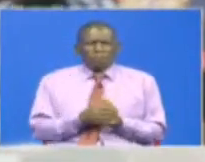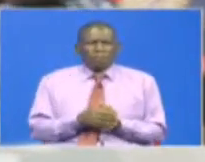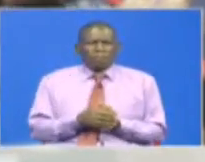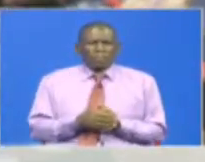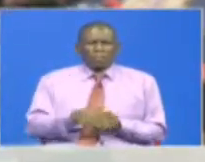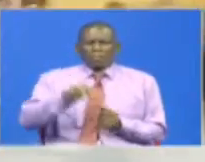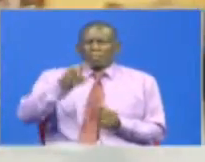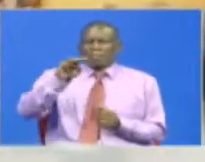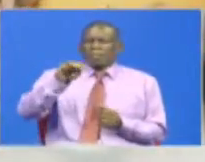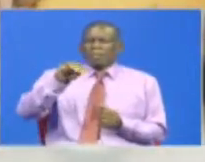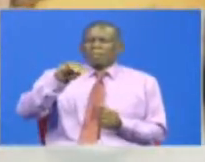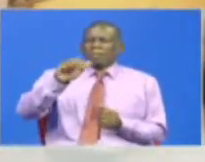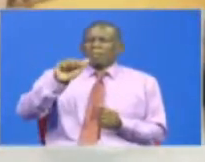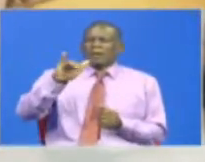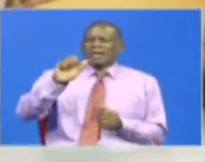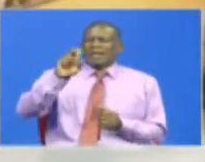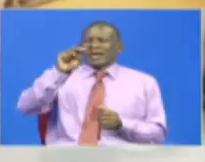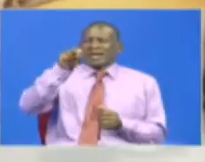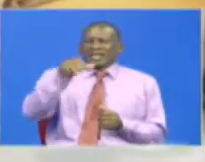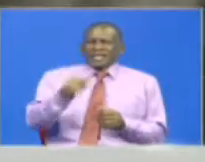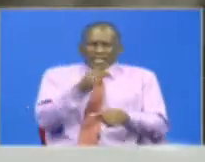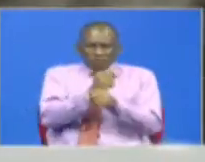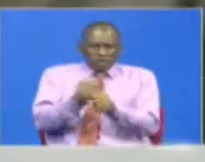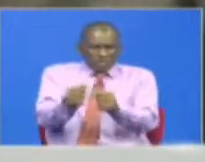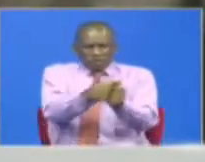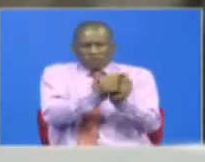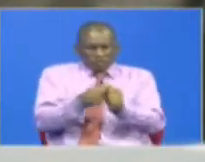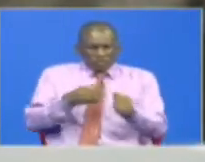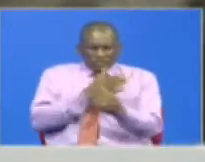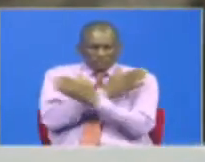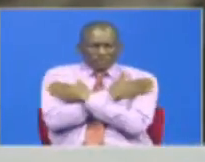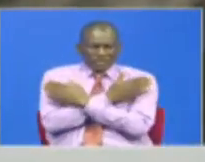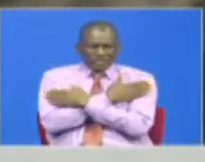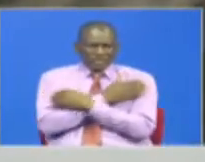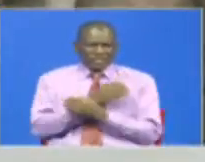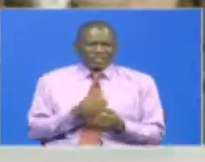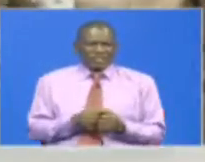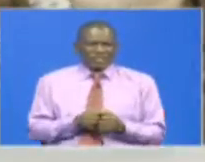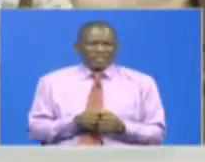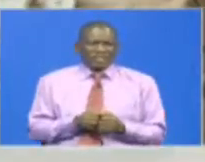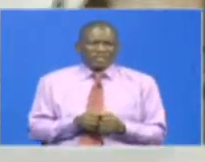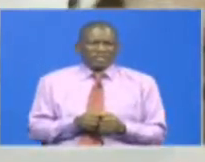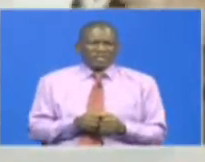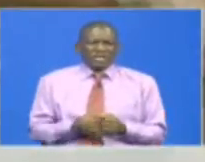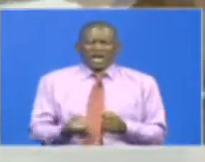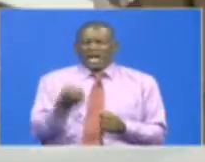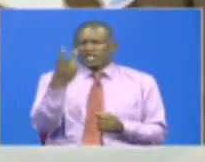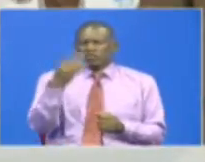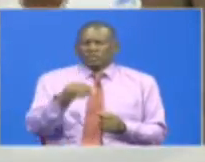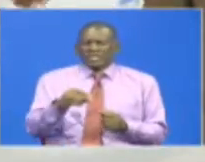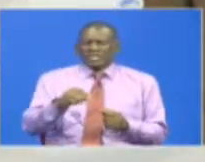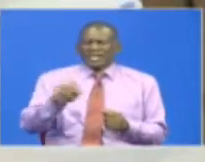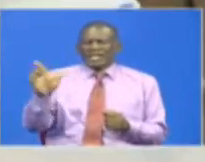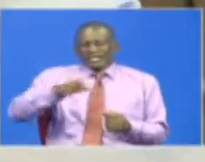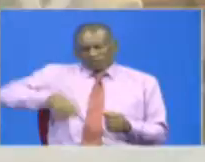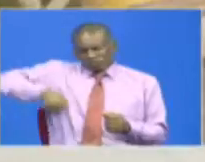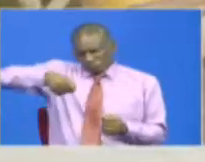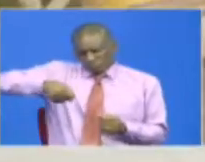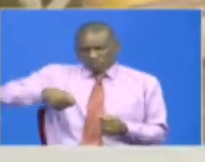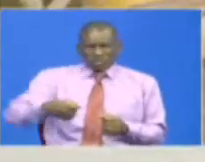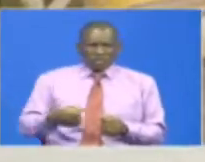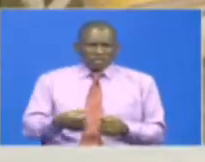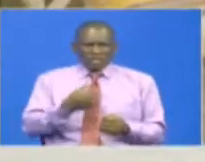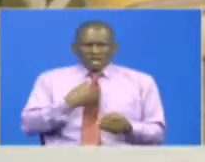Mayani is doing her chores in the company of a friend. The single 20-liter jerrycan she fetched has to cater